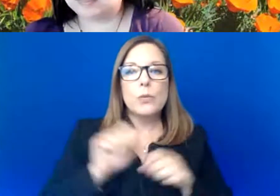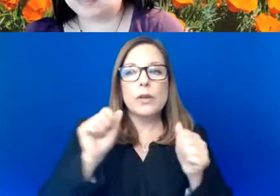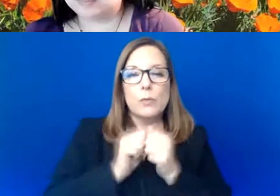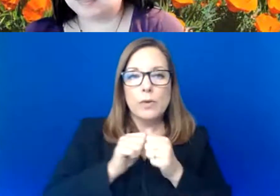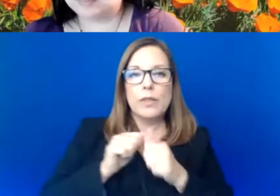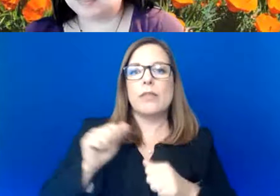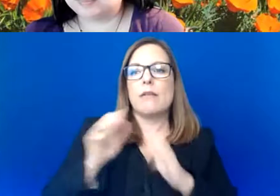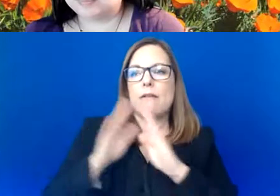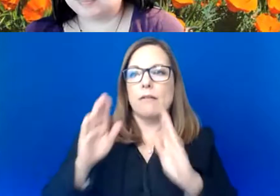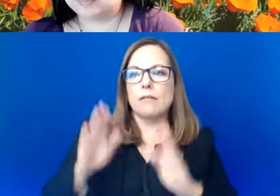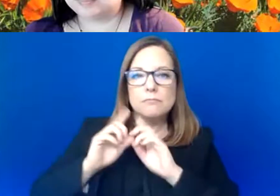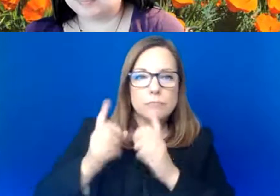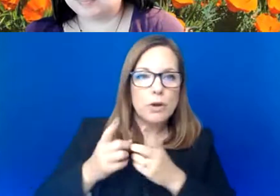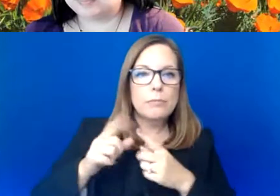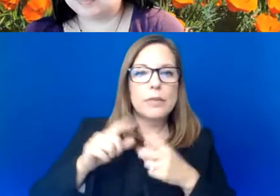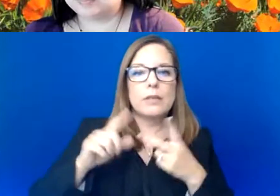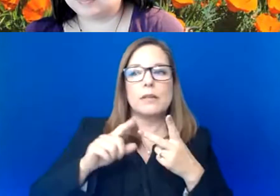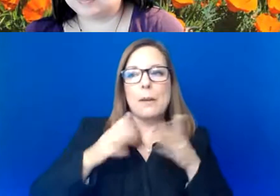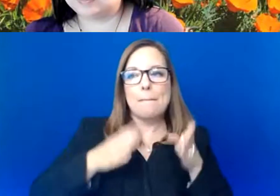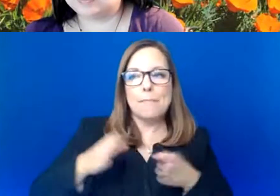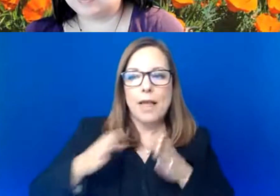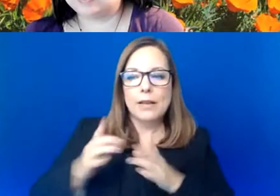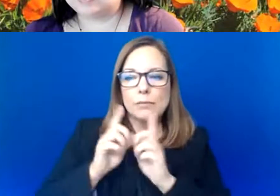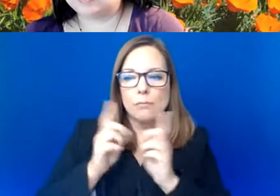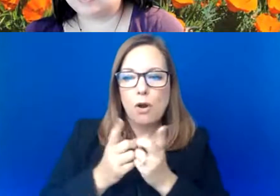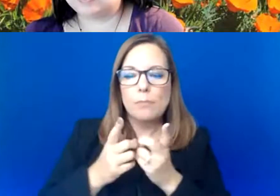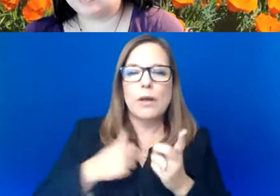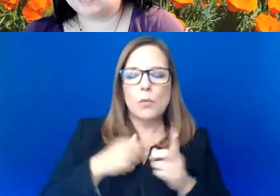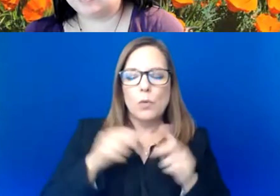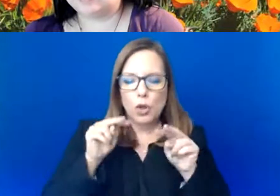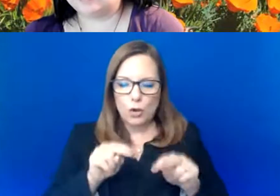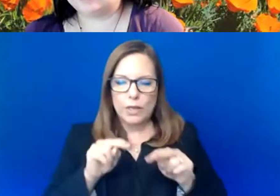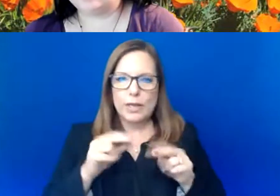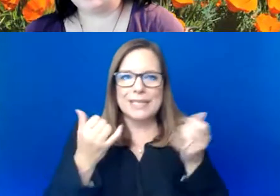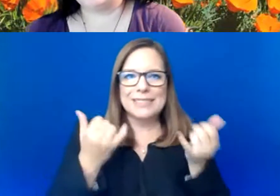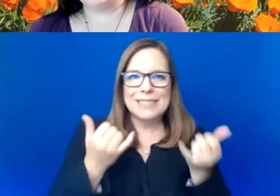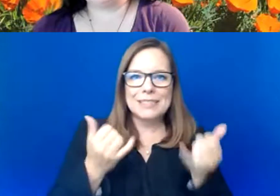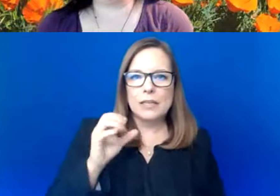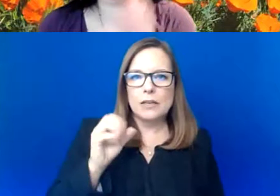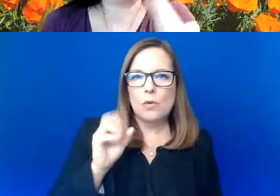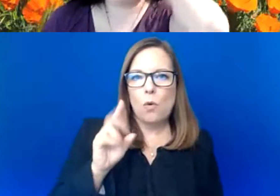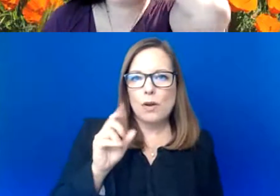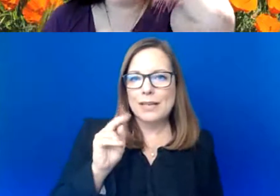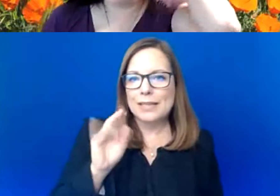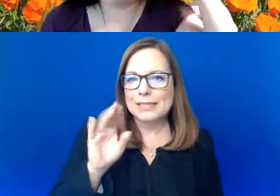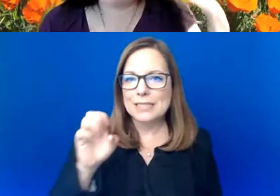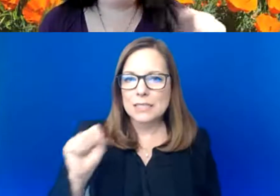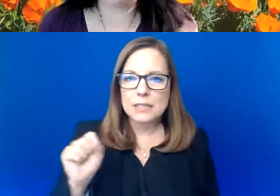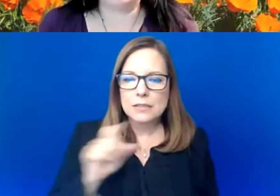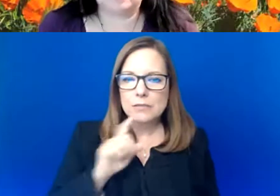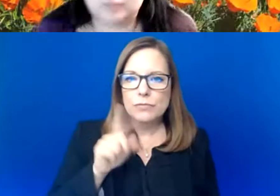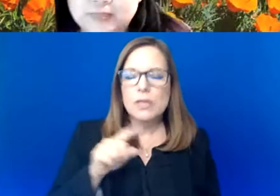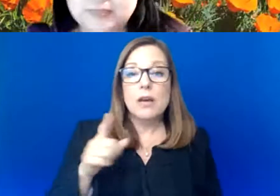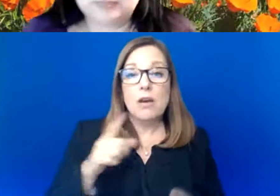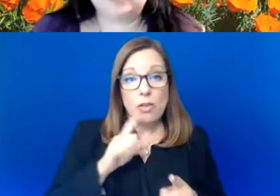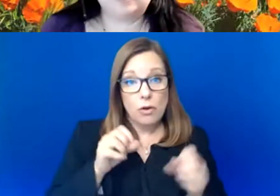our planning department, looking at existing ordinances and really evaluating, are there opportunities for us at the